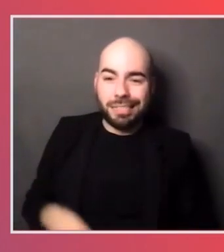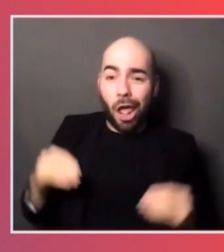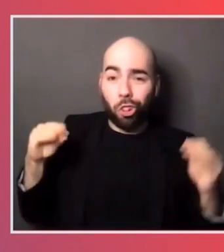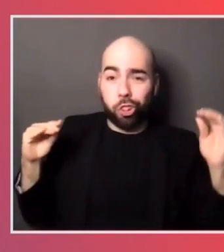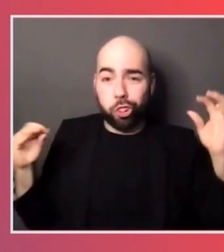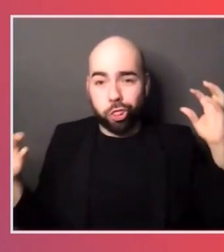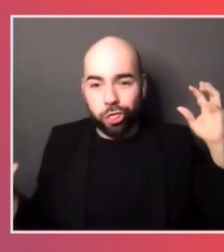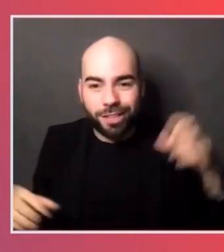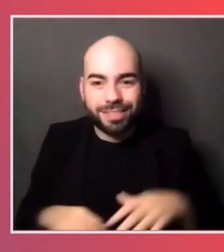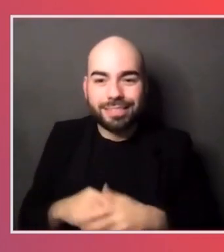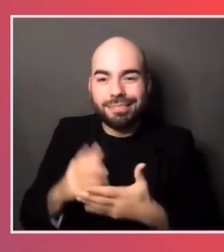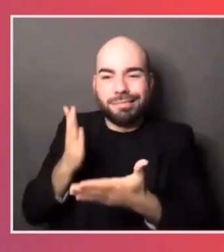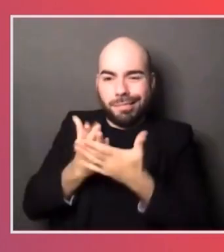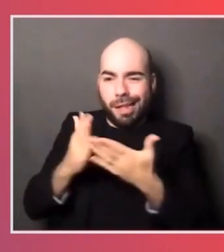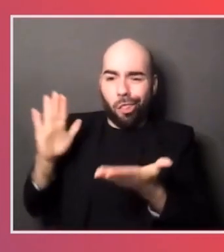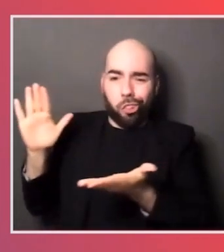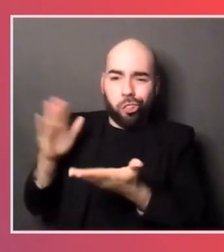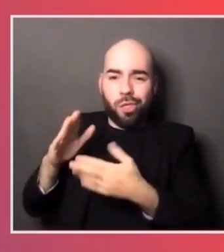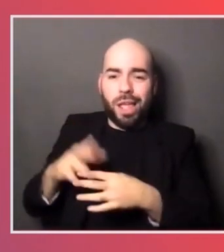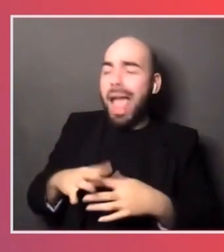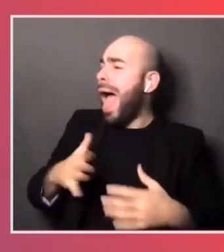to you.